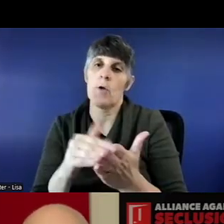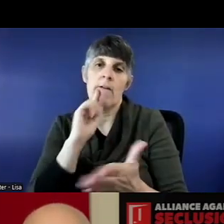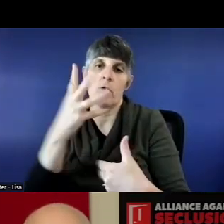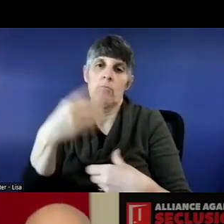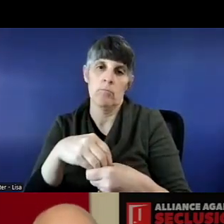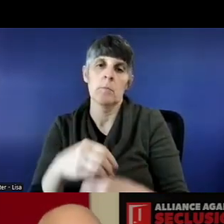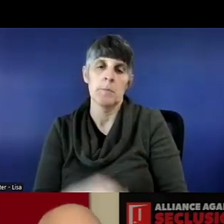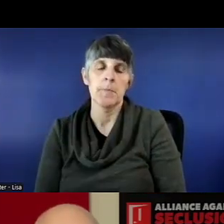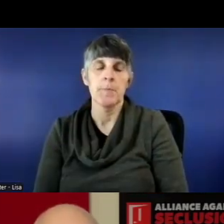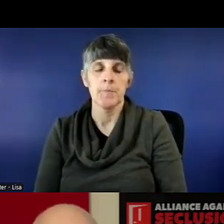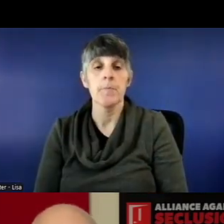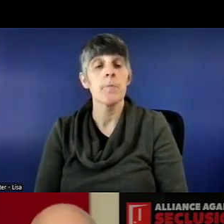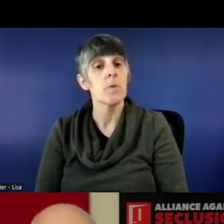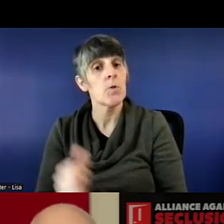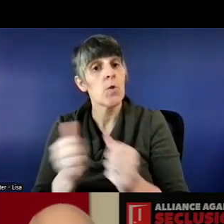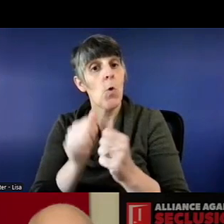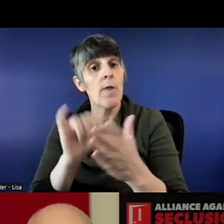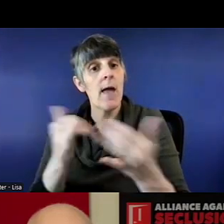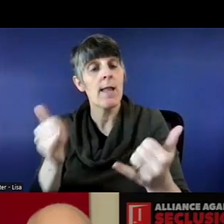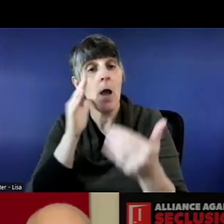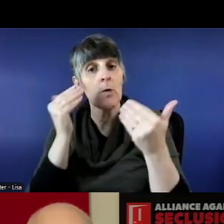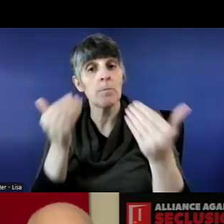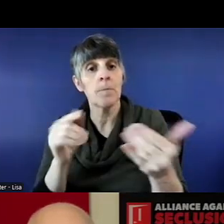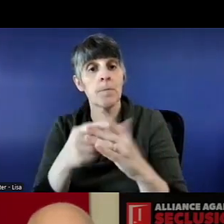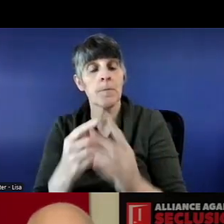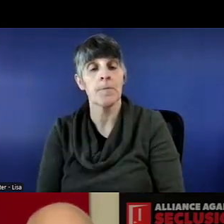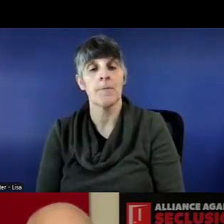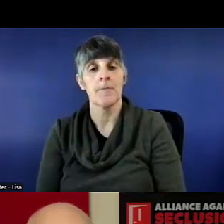part of this. So with that, let me go ahead and get started.